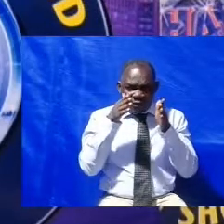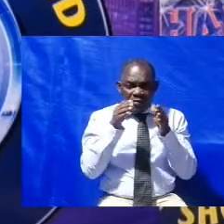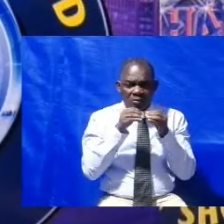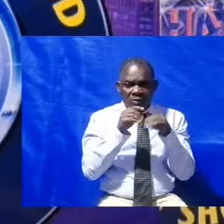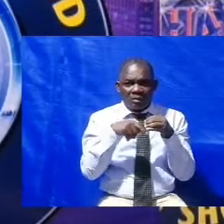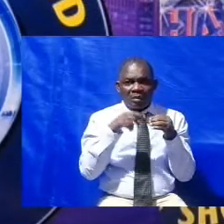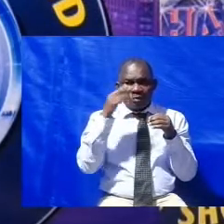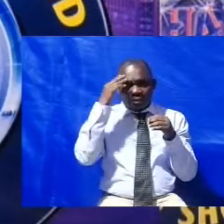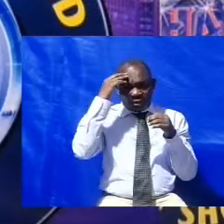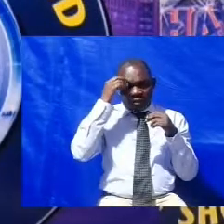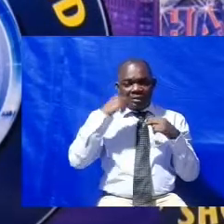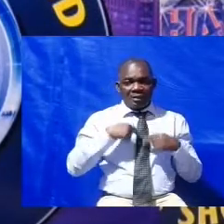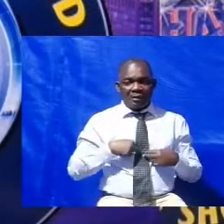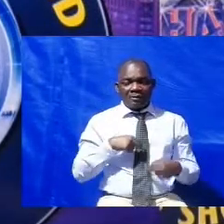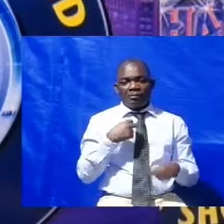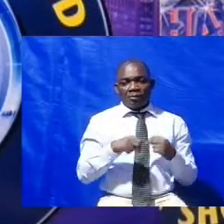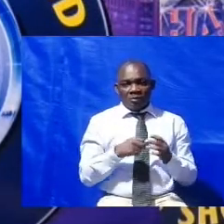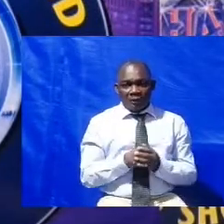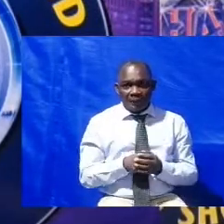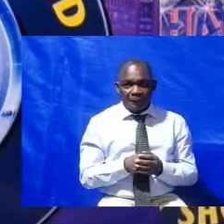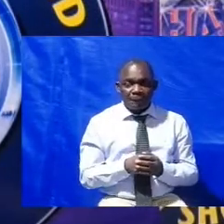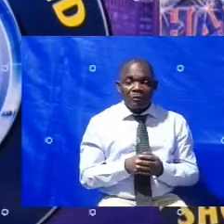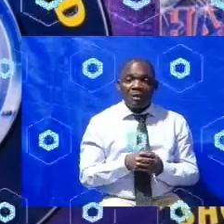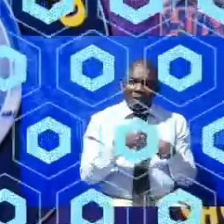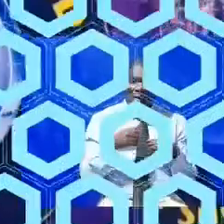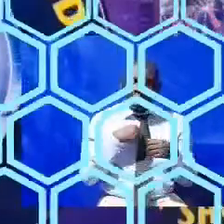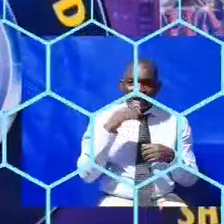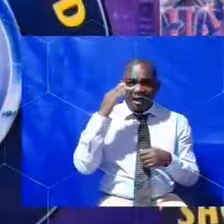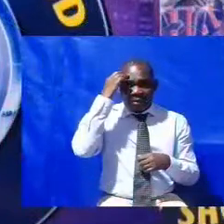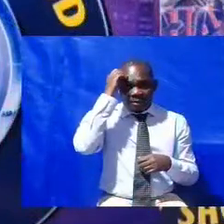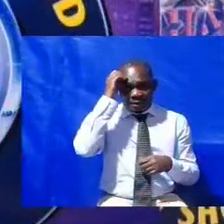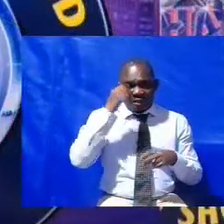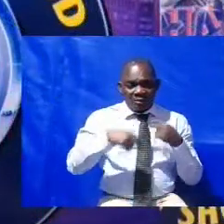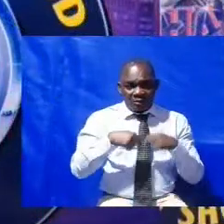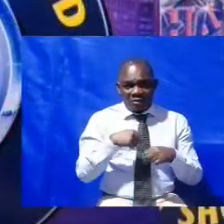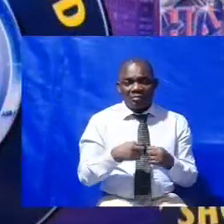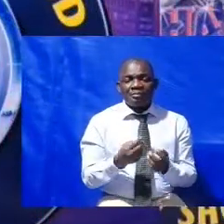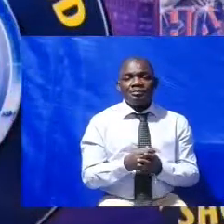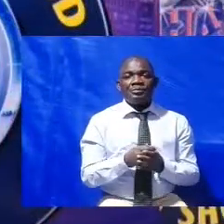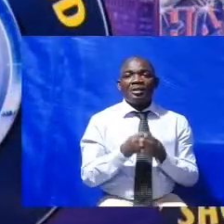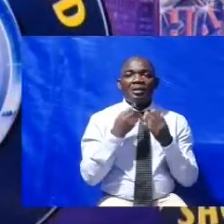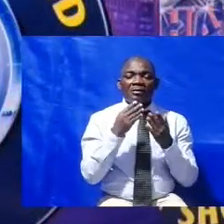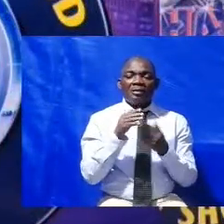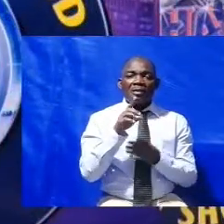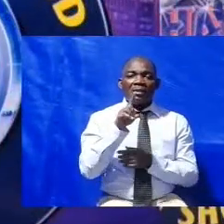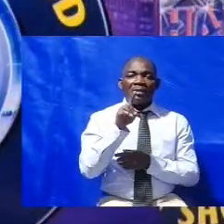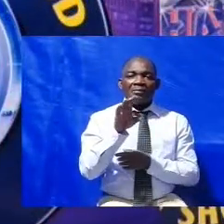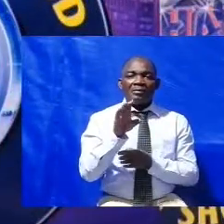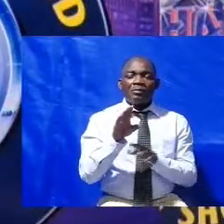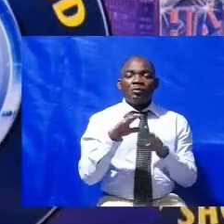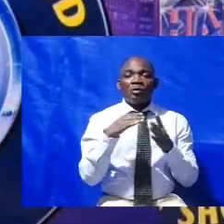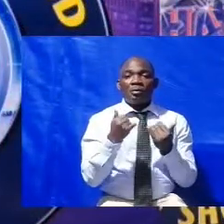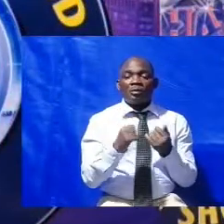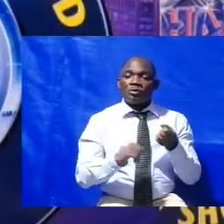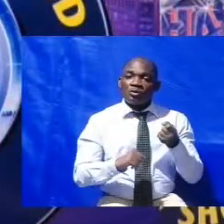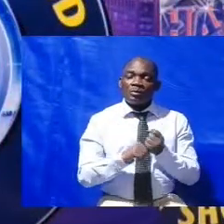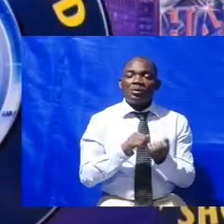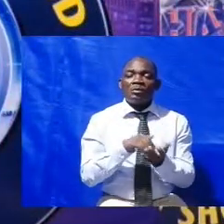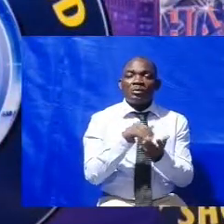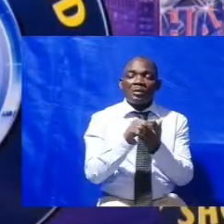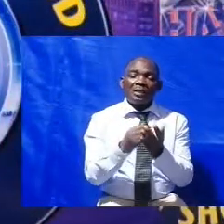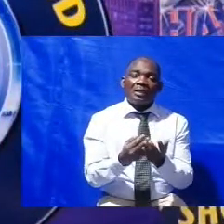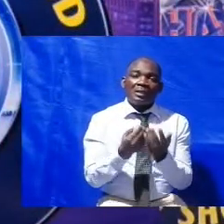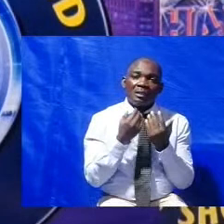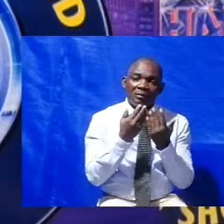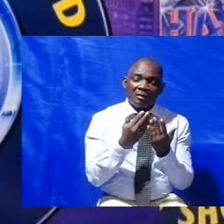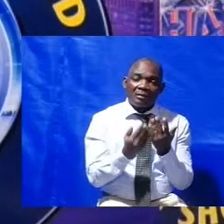attention to our mental health, every one of us. So it's very important. Special thanks to DV Unlimited Company Limited. Special thanks